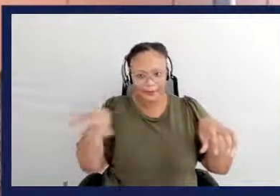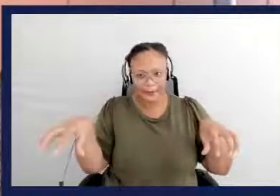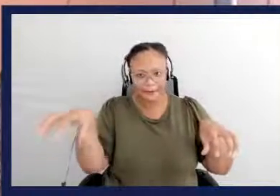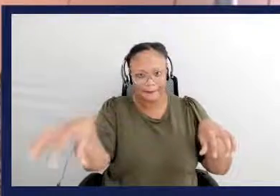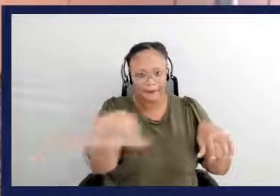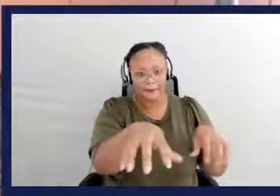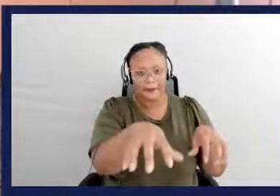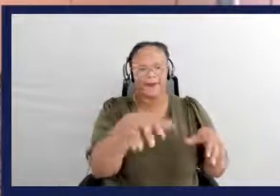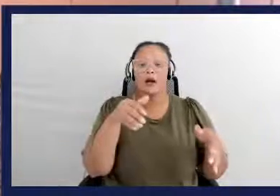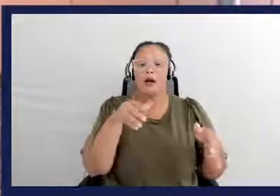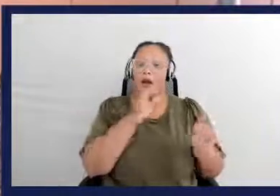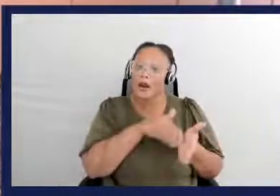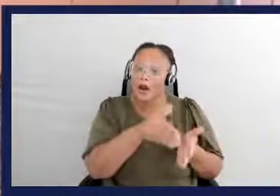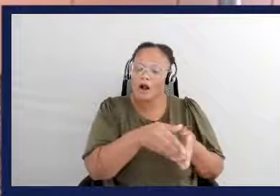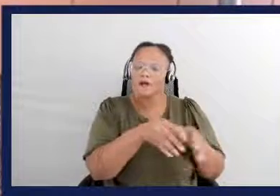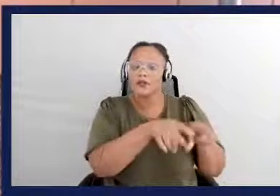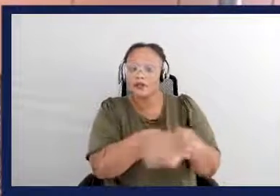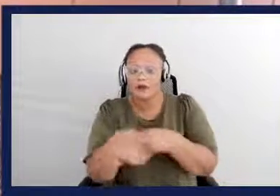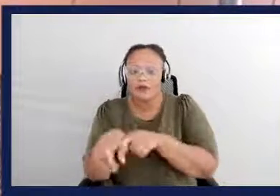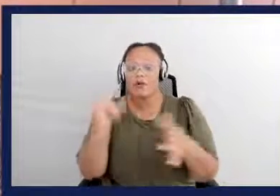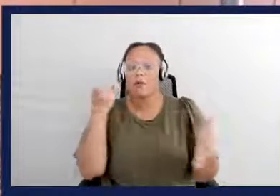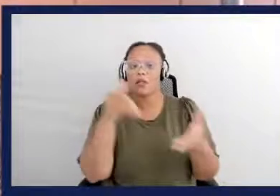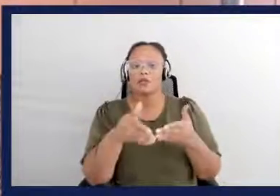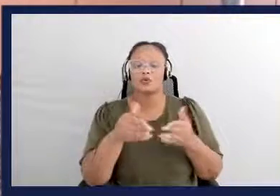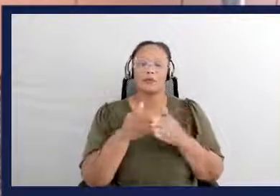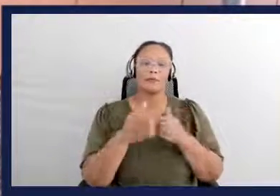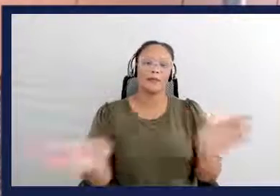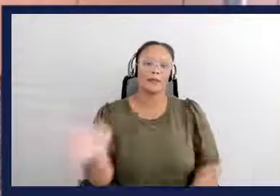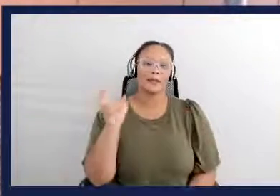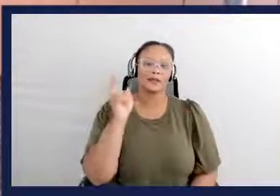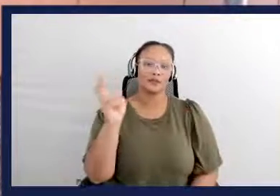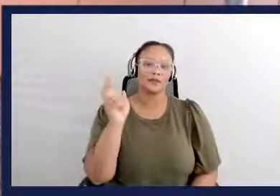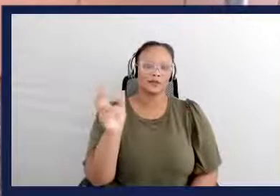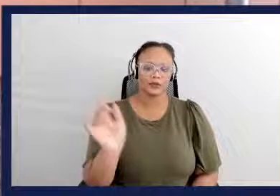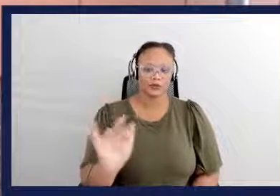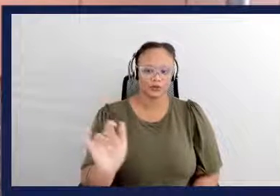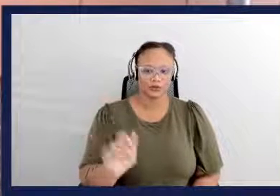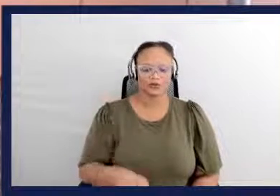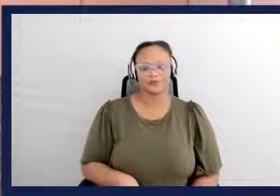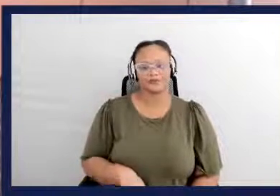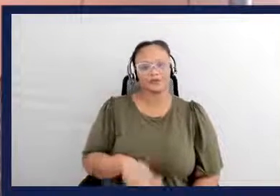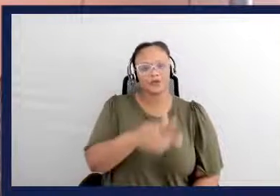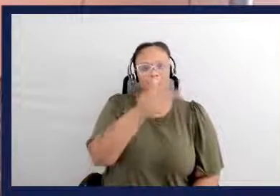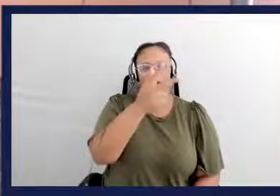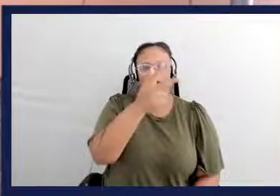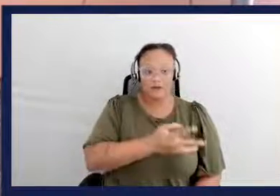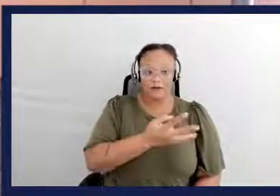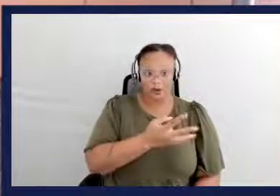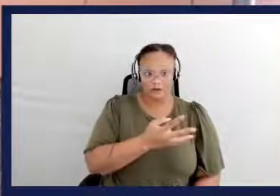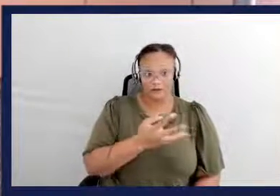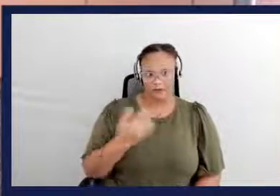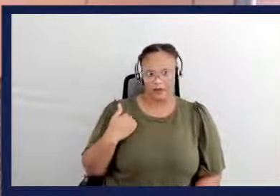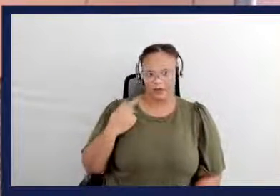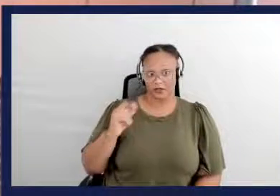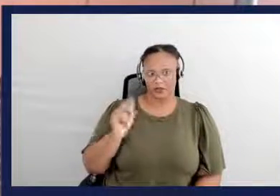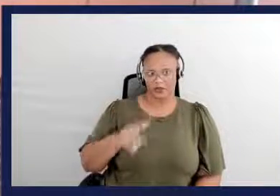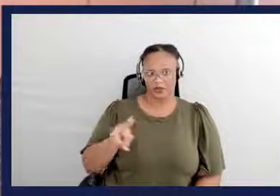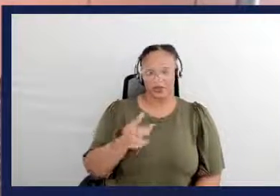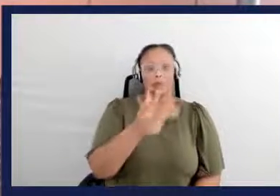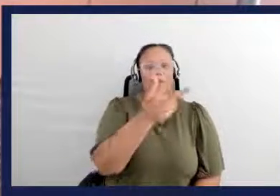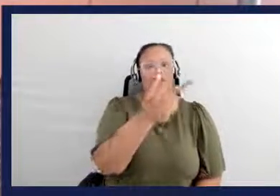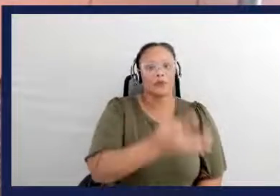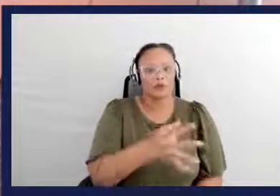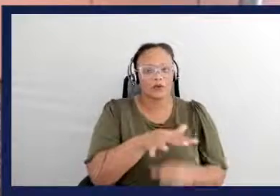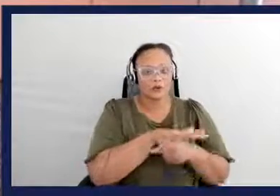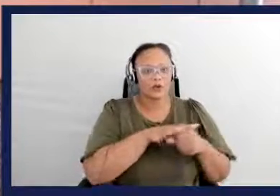transportation options. So over 3/4 of them, or in 2022, were within less